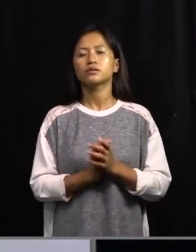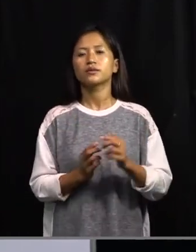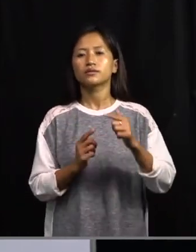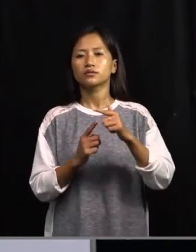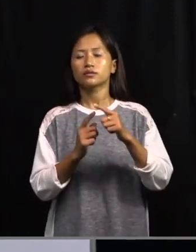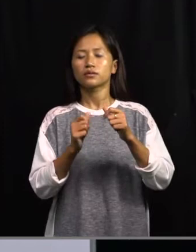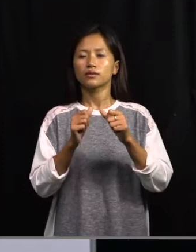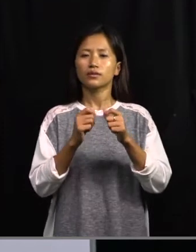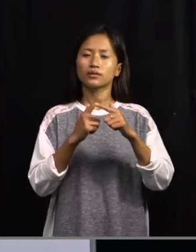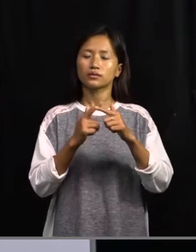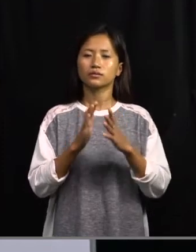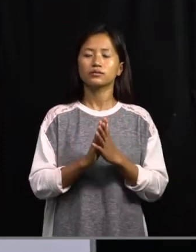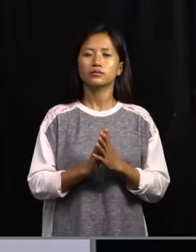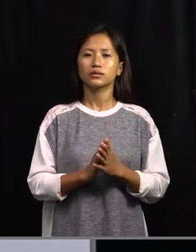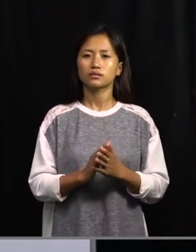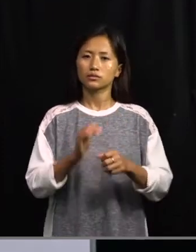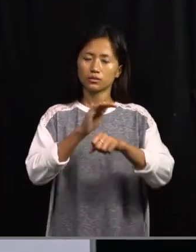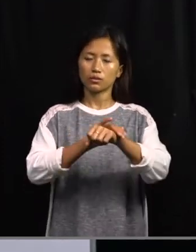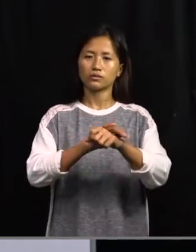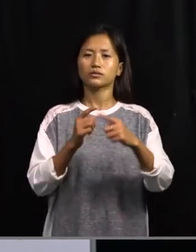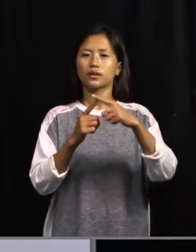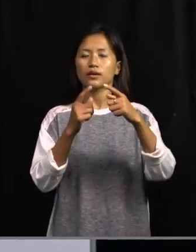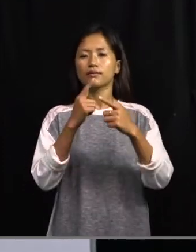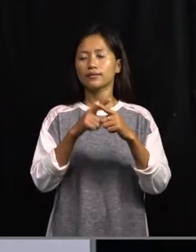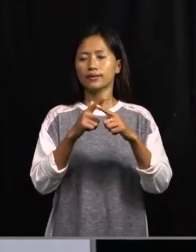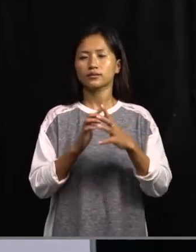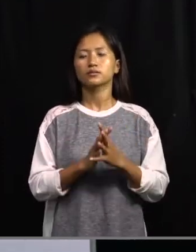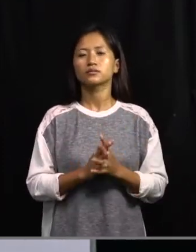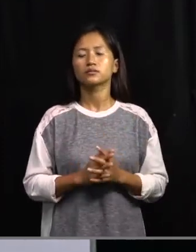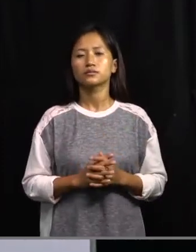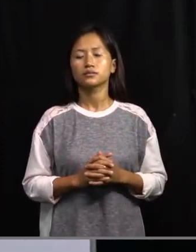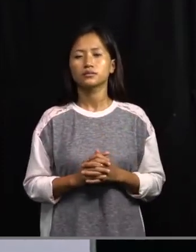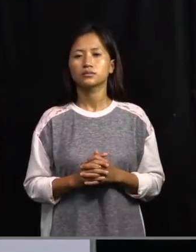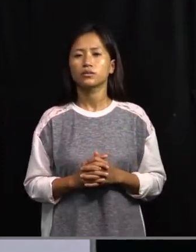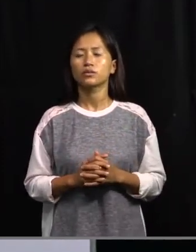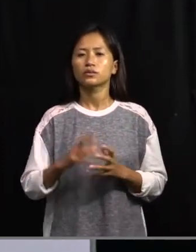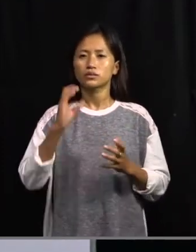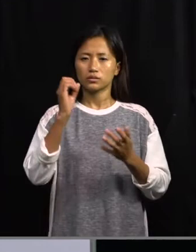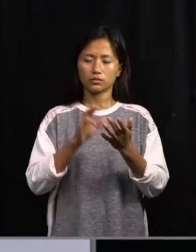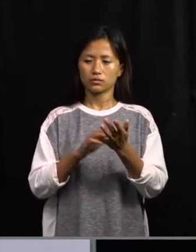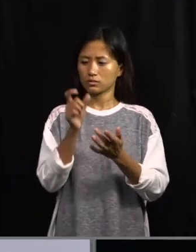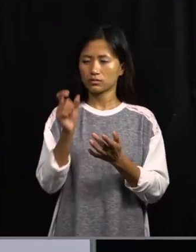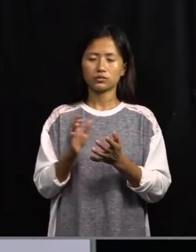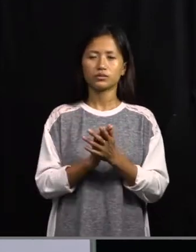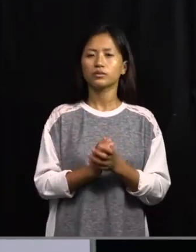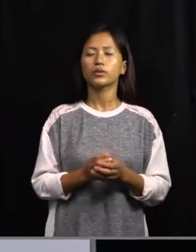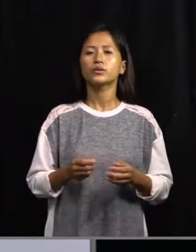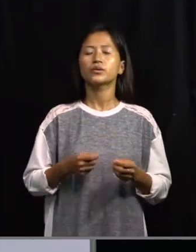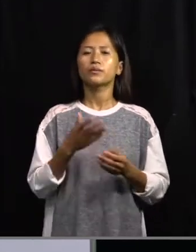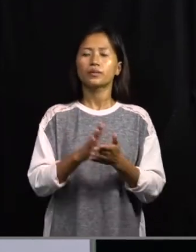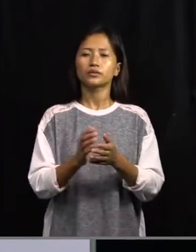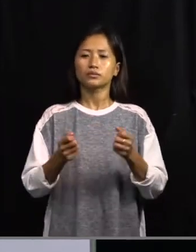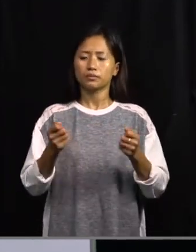tax, tax on tax. We know that the consumers, when they buy petrol and diesel, they pay tax to the